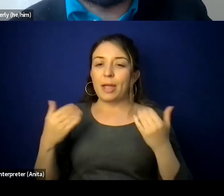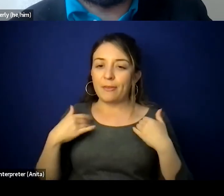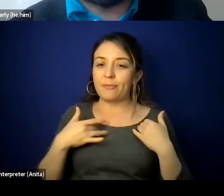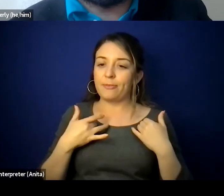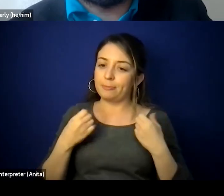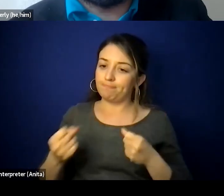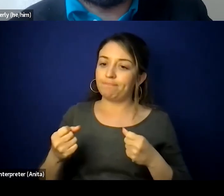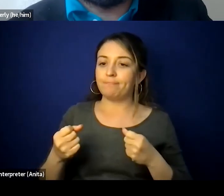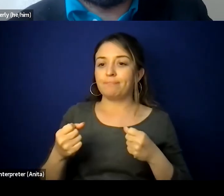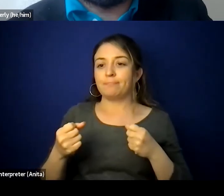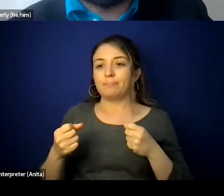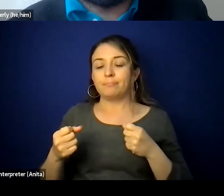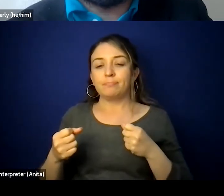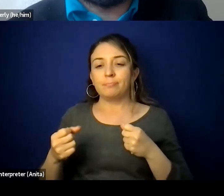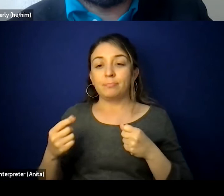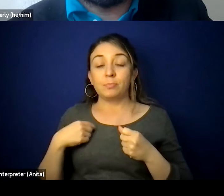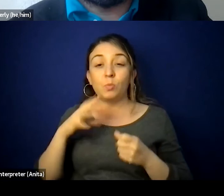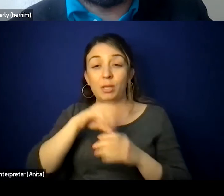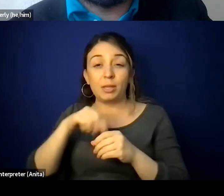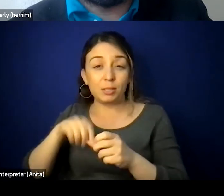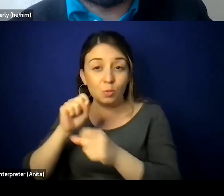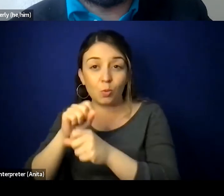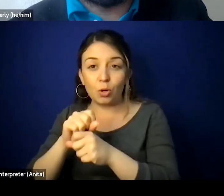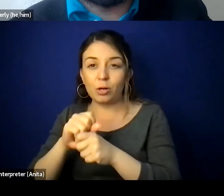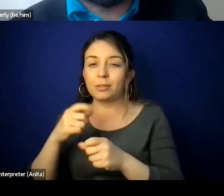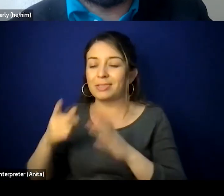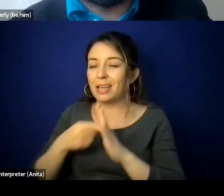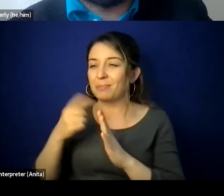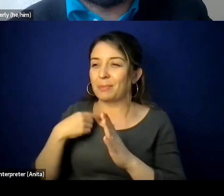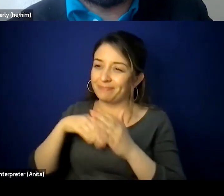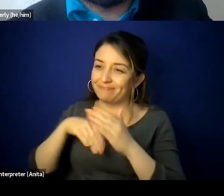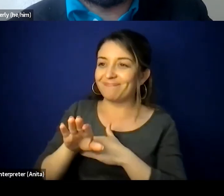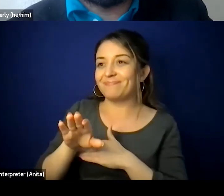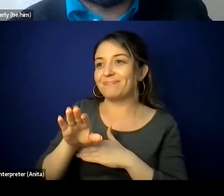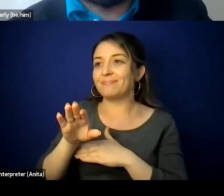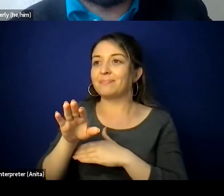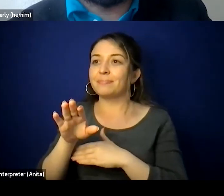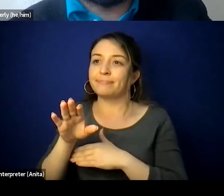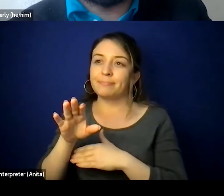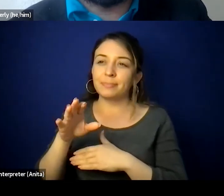in philanthropy, I find myself sometimes moving into rooms where I